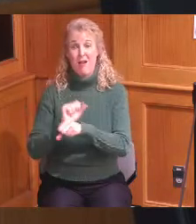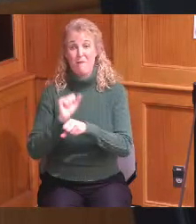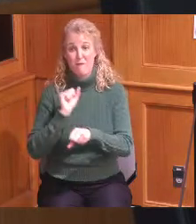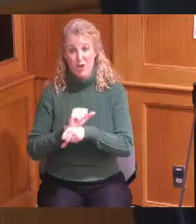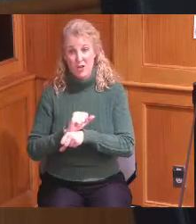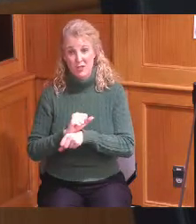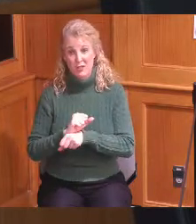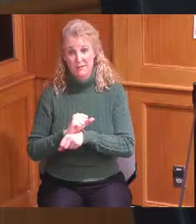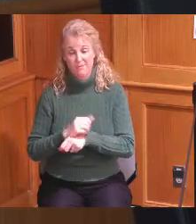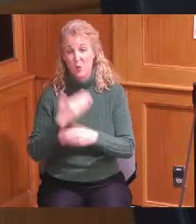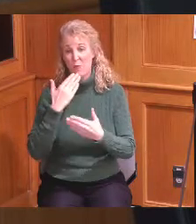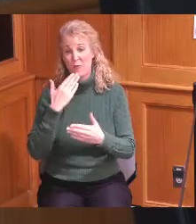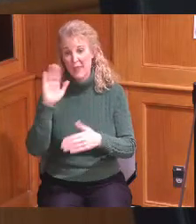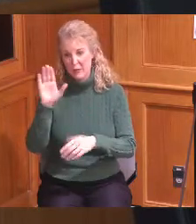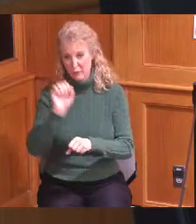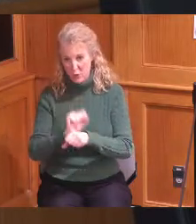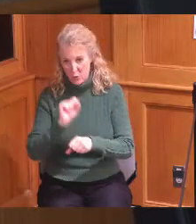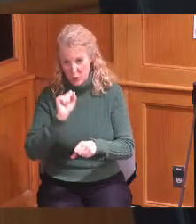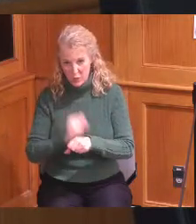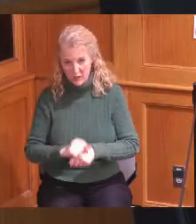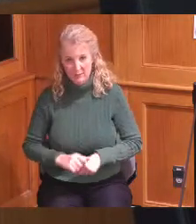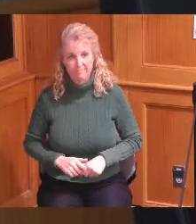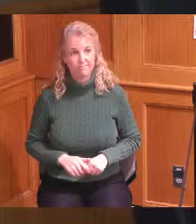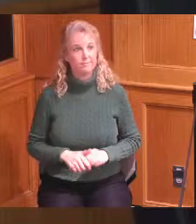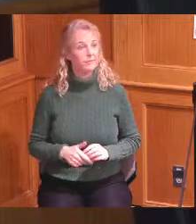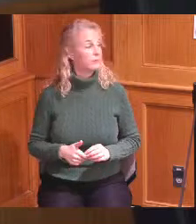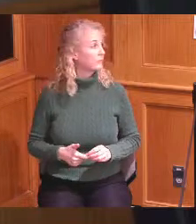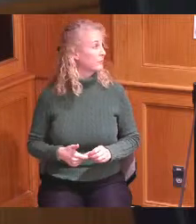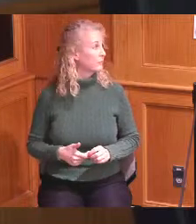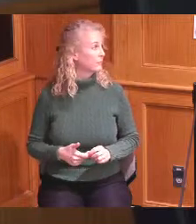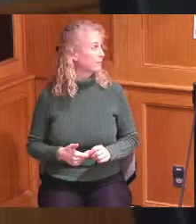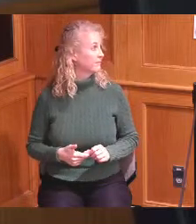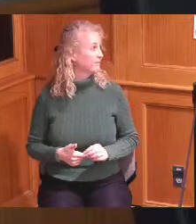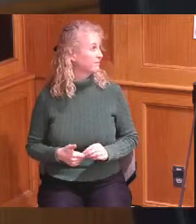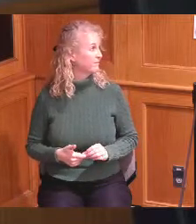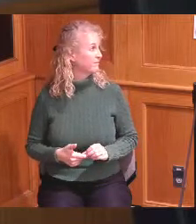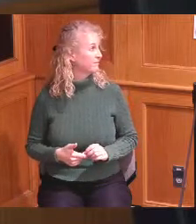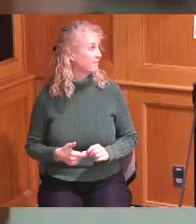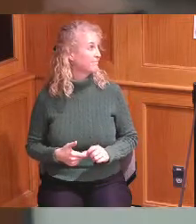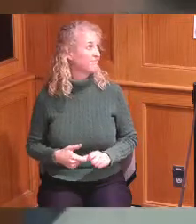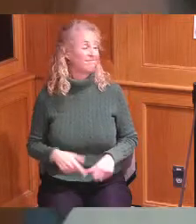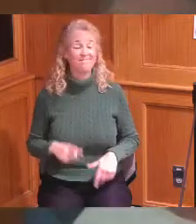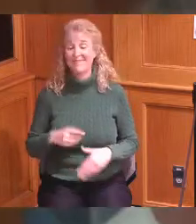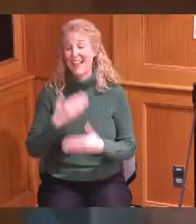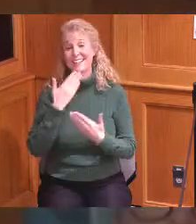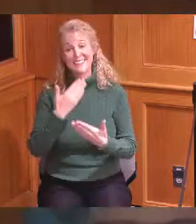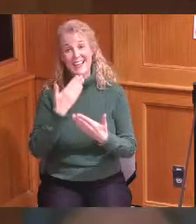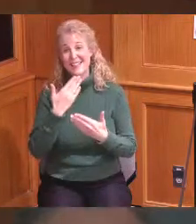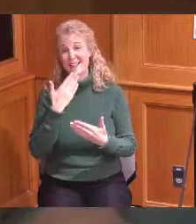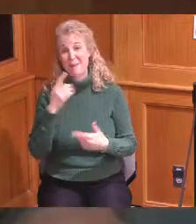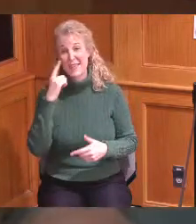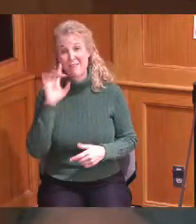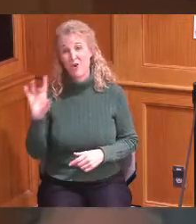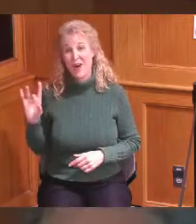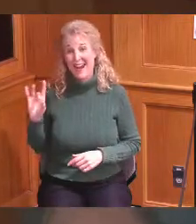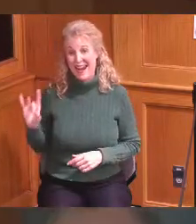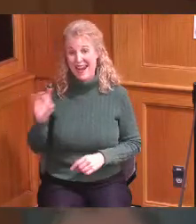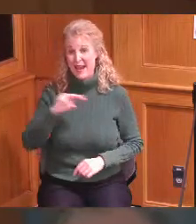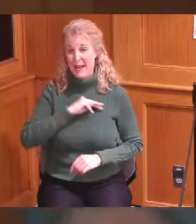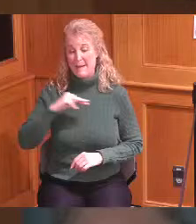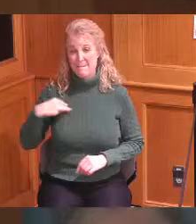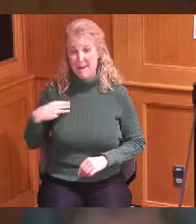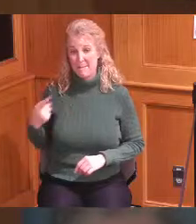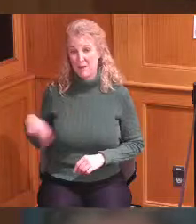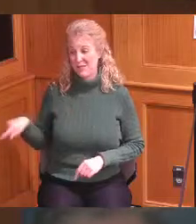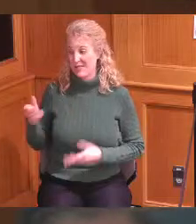for your work on it. Thank you. It is a huge lift, and I am thankful every day for the current 8 members, many of which have been